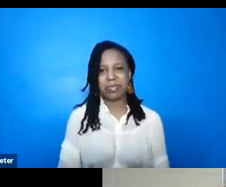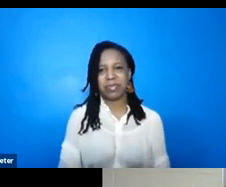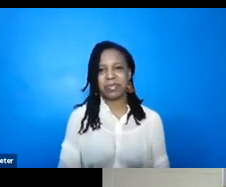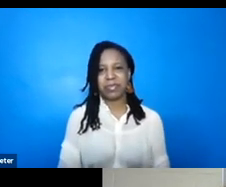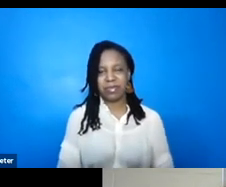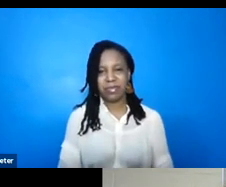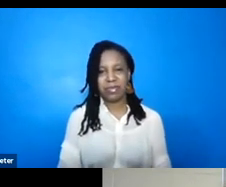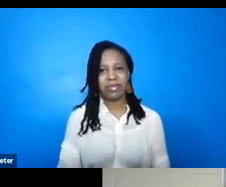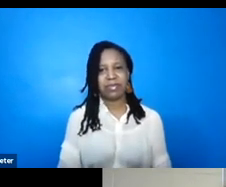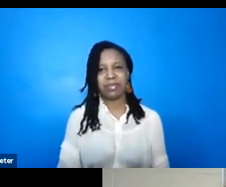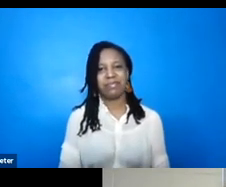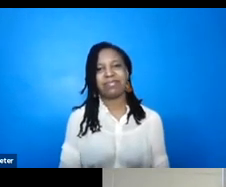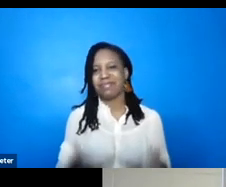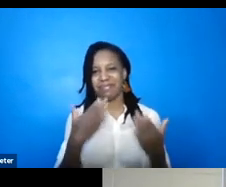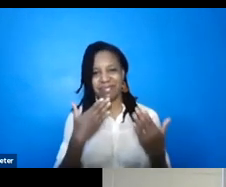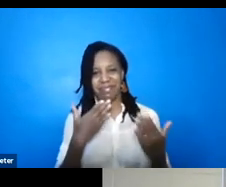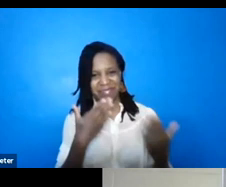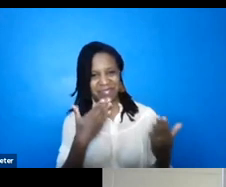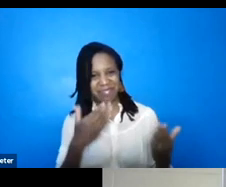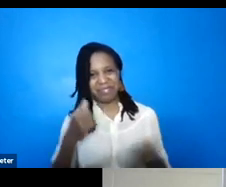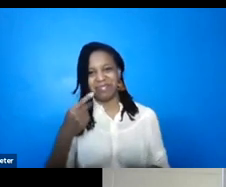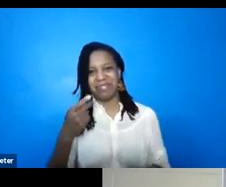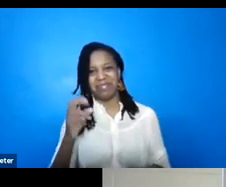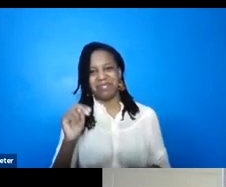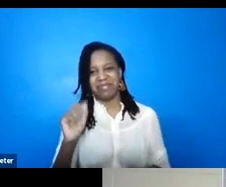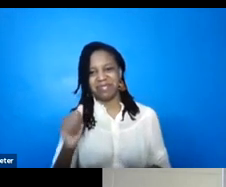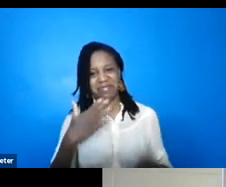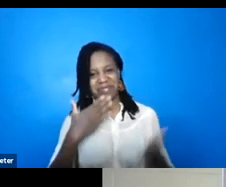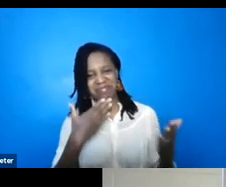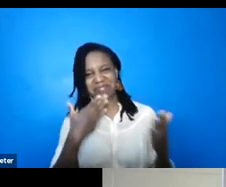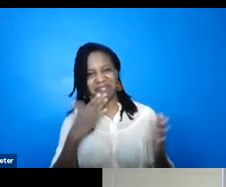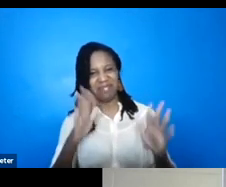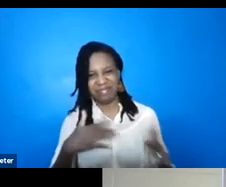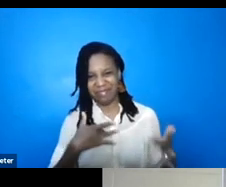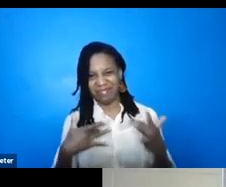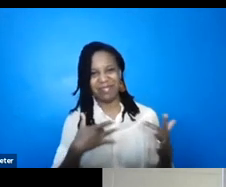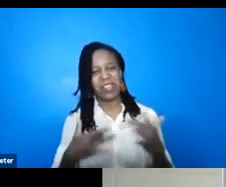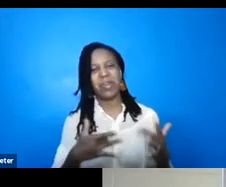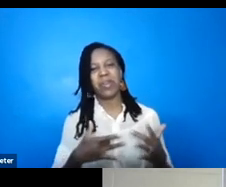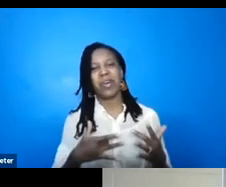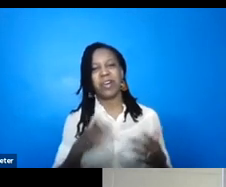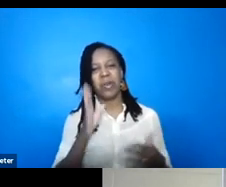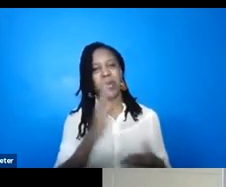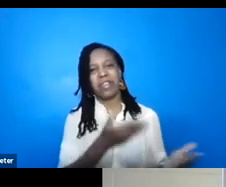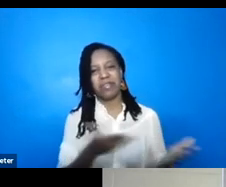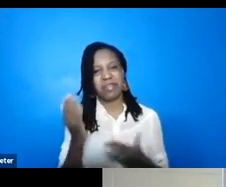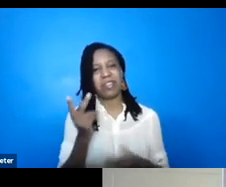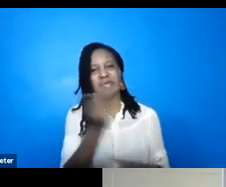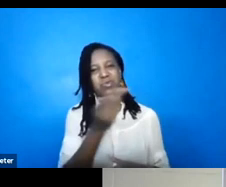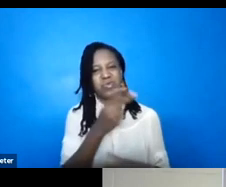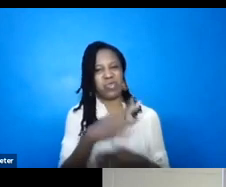to you and Brian and Amy again after we hear from Amy, because I think there's quite a lot for some rich discussion